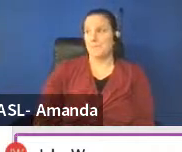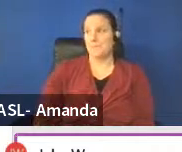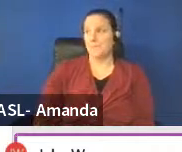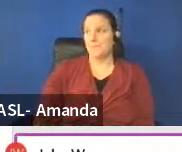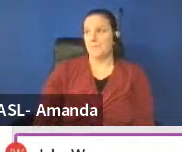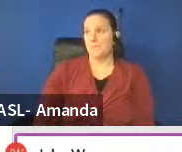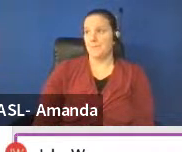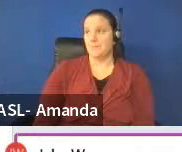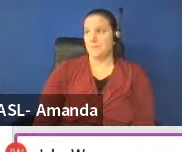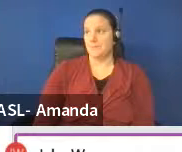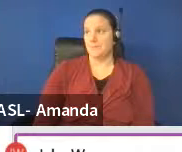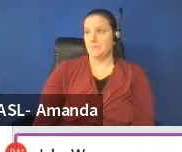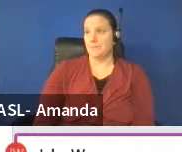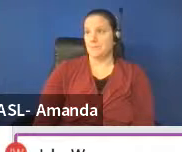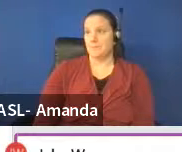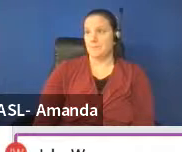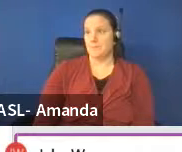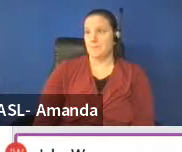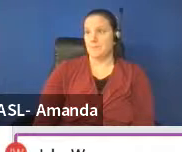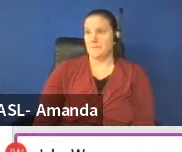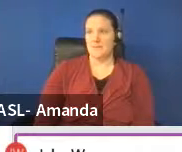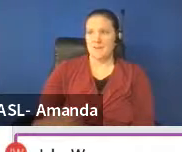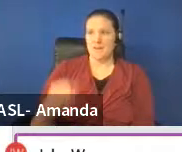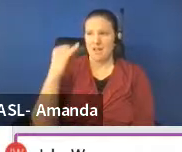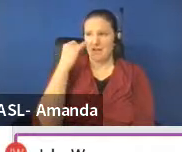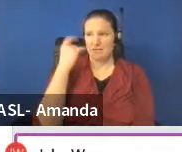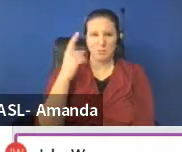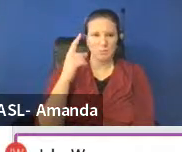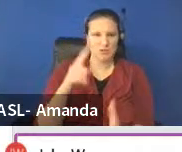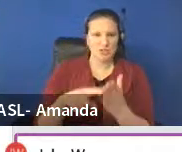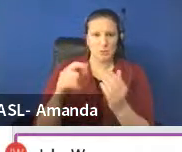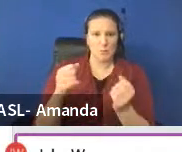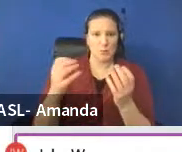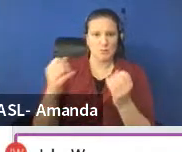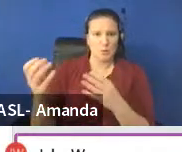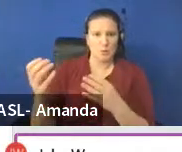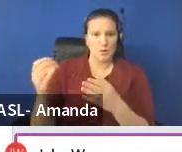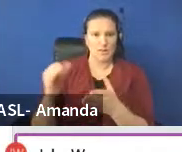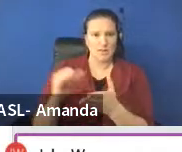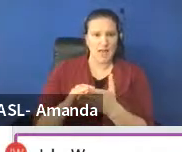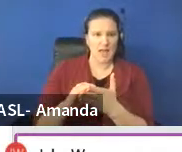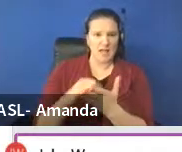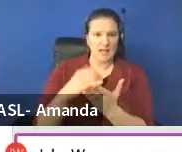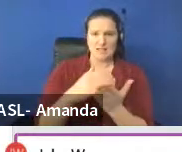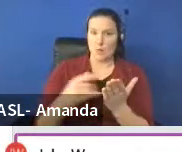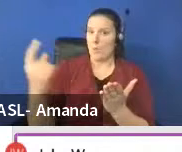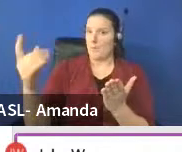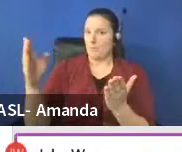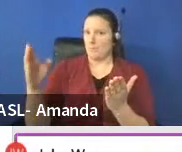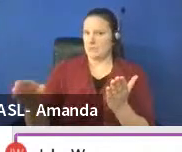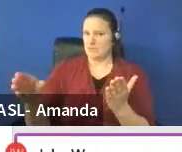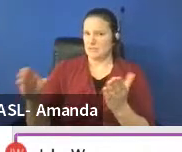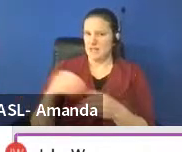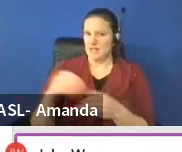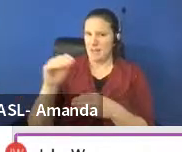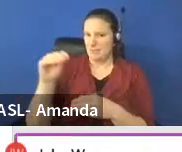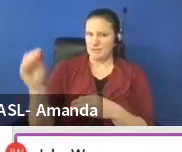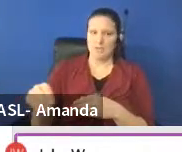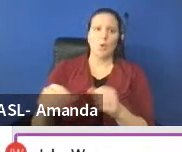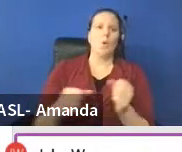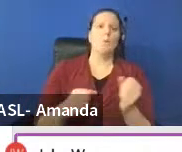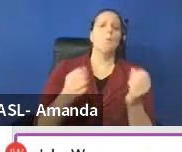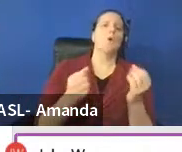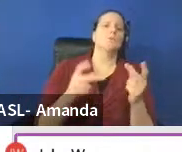If someone checks multiple of these boxes that are listed, will they count as just one singular person in that percentage or